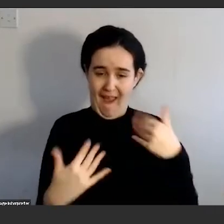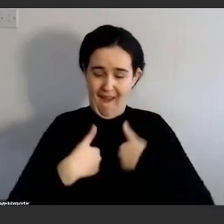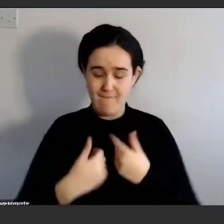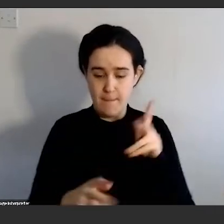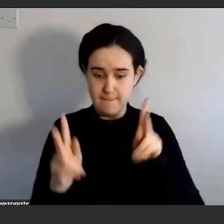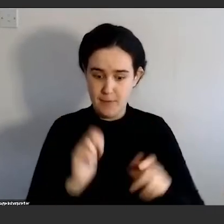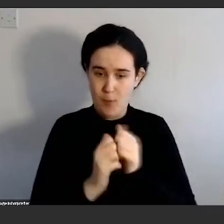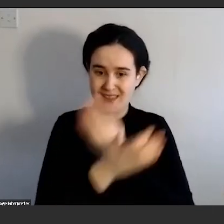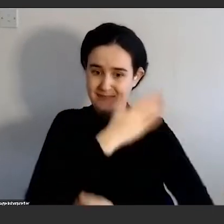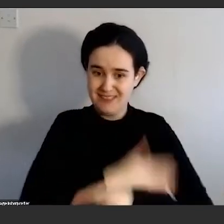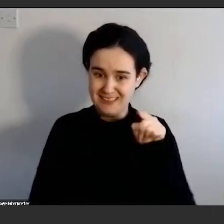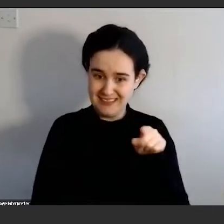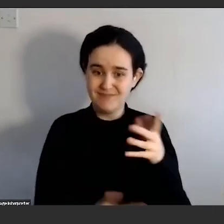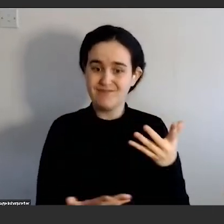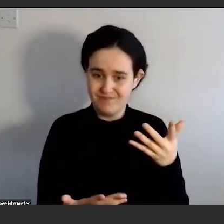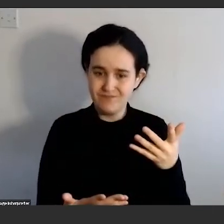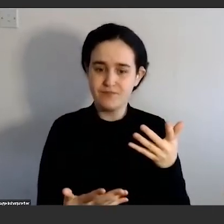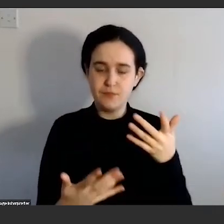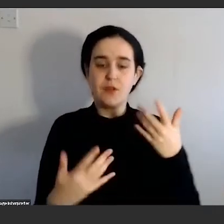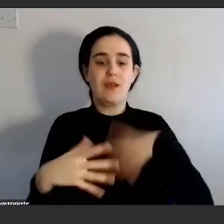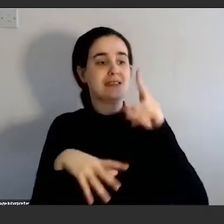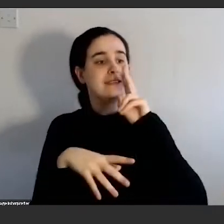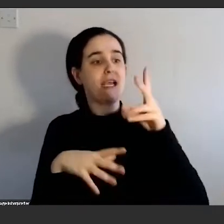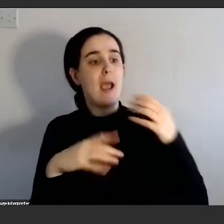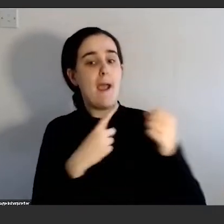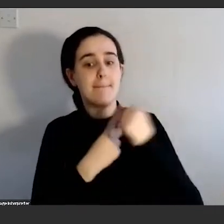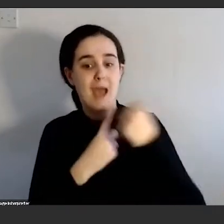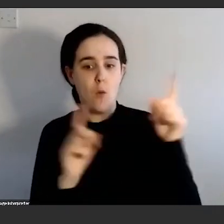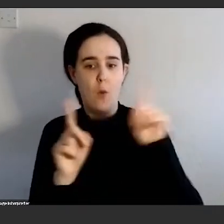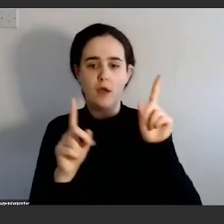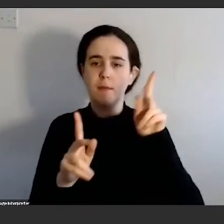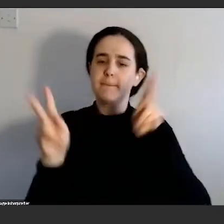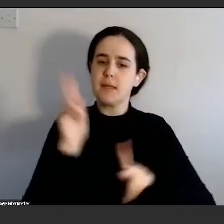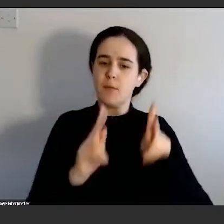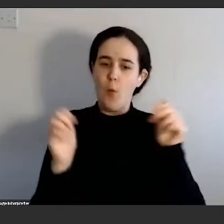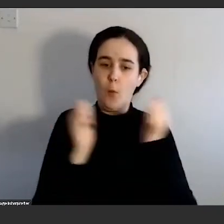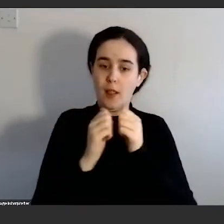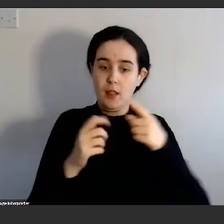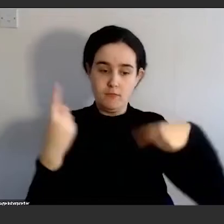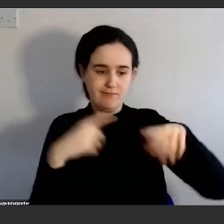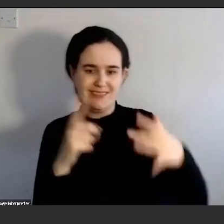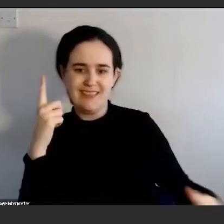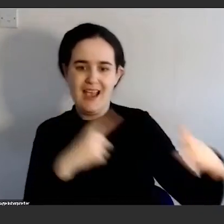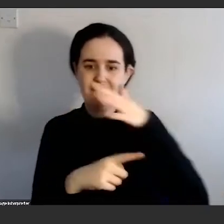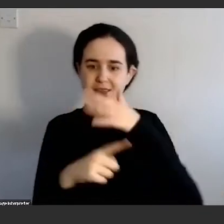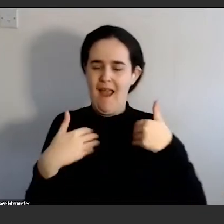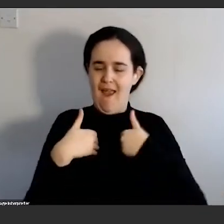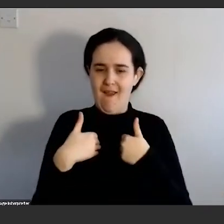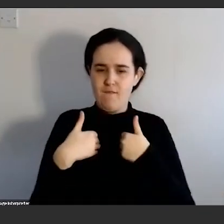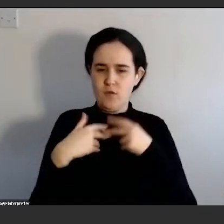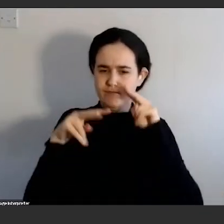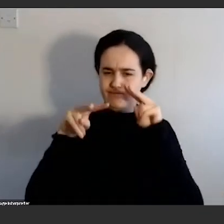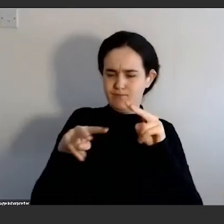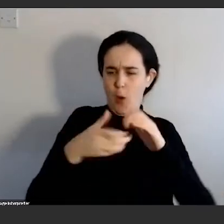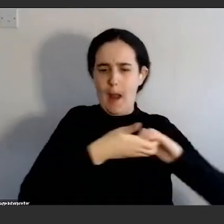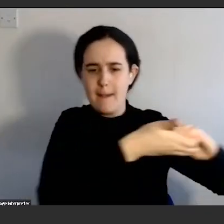this happen, we are seeking close collaboration with a wide range of actors, including civil society, organizations of persons